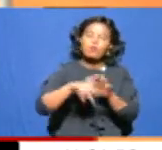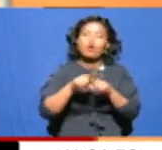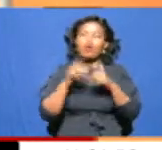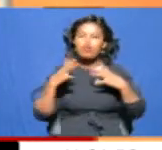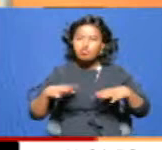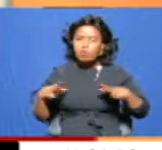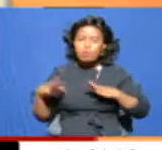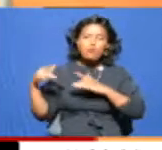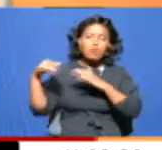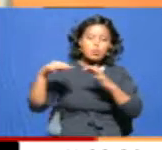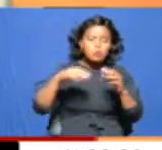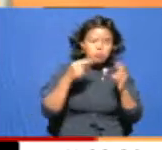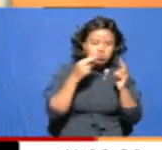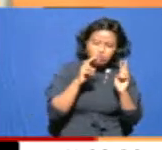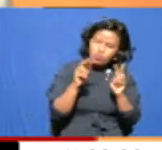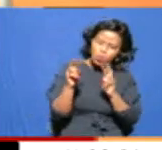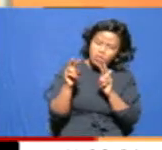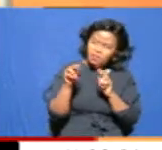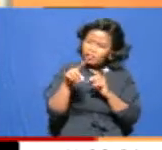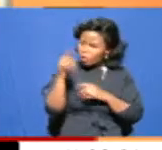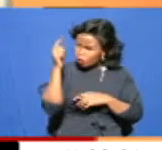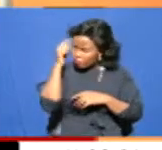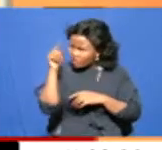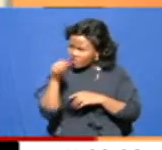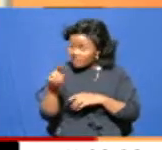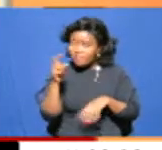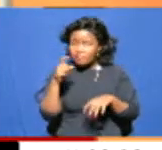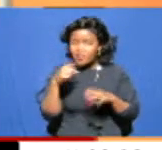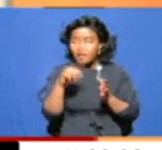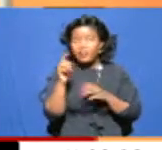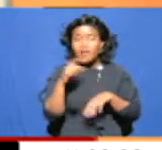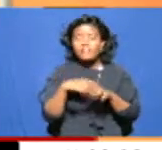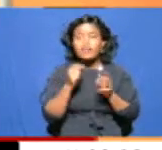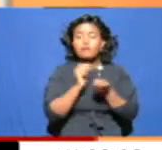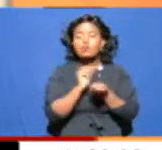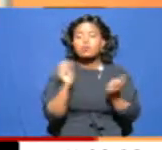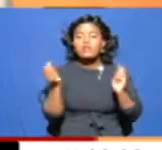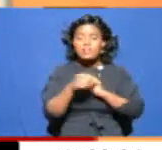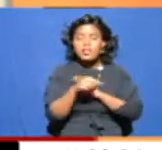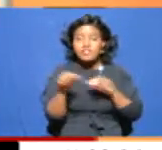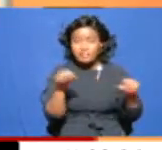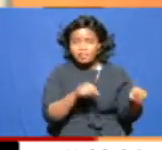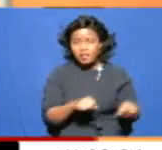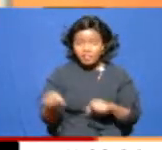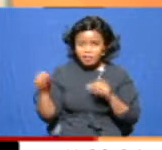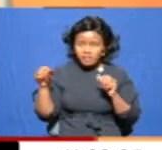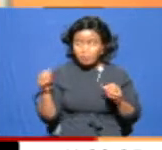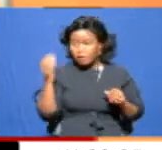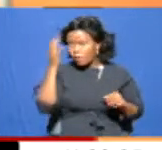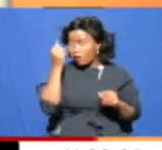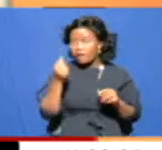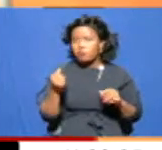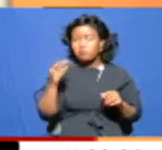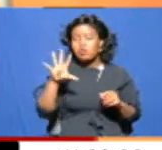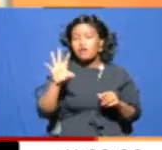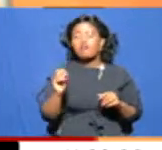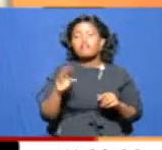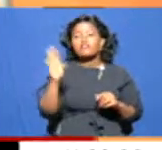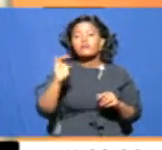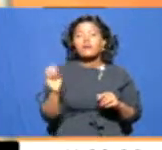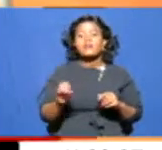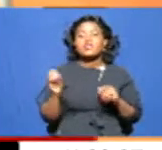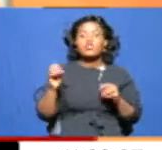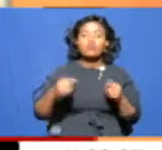we changed our strategy a bit? Because recently we've had... basically more than 50% of the matches being played